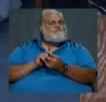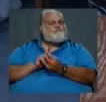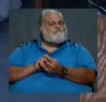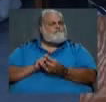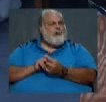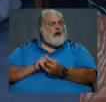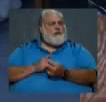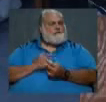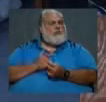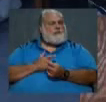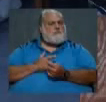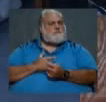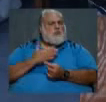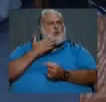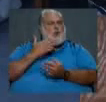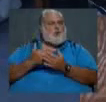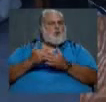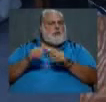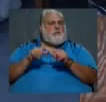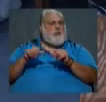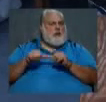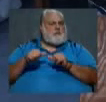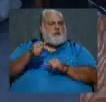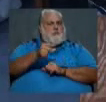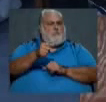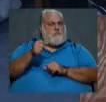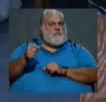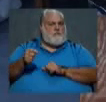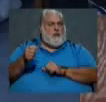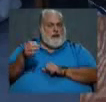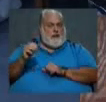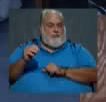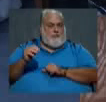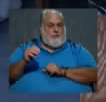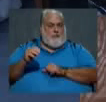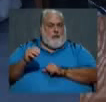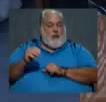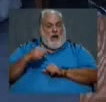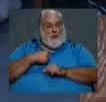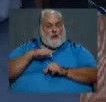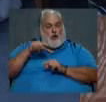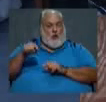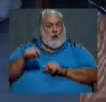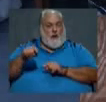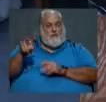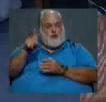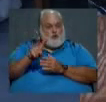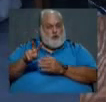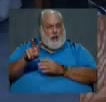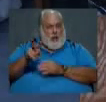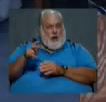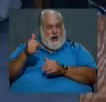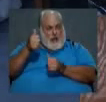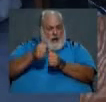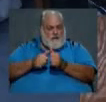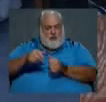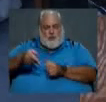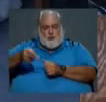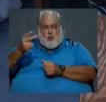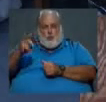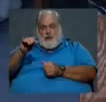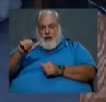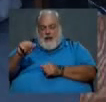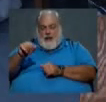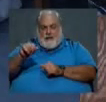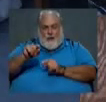this young man, and we did. I was over there about every couple of days because of his needs.